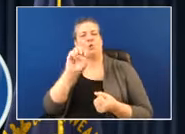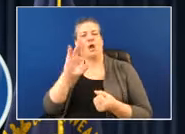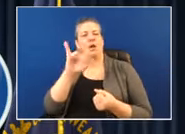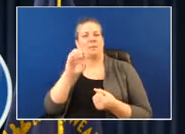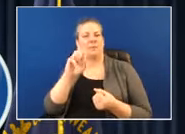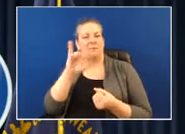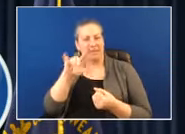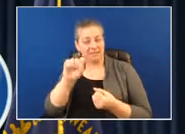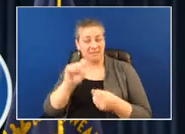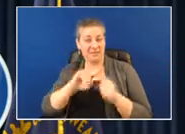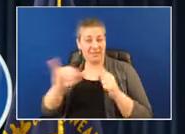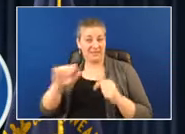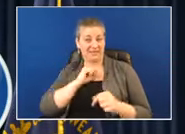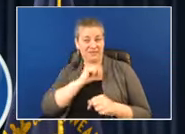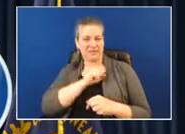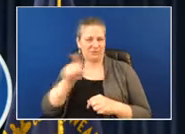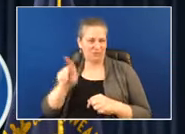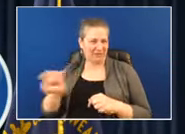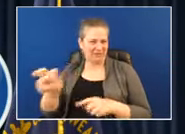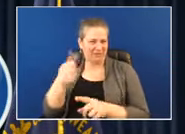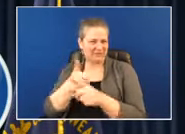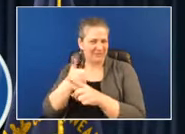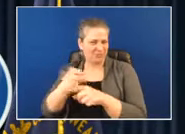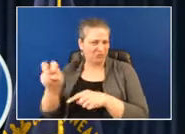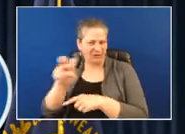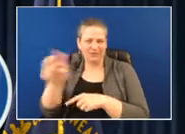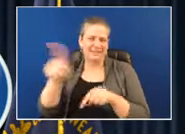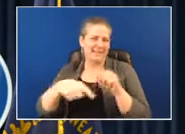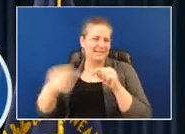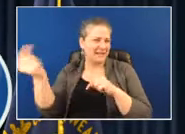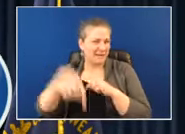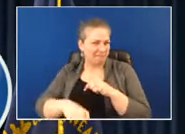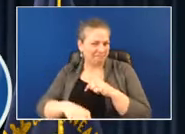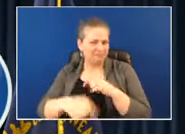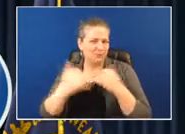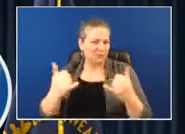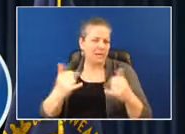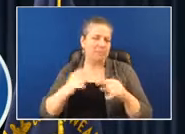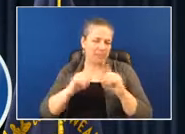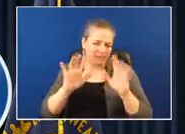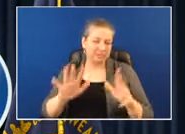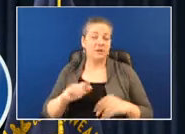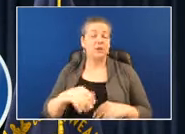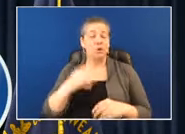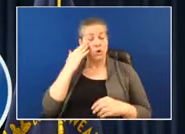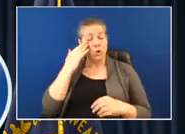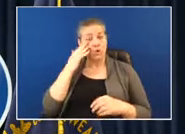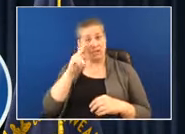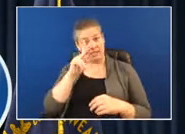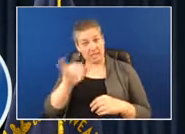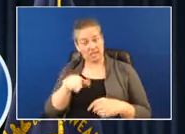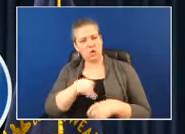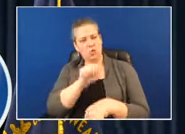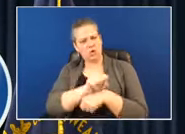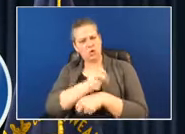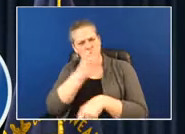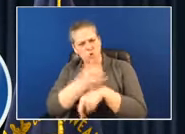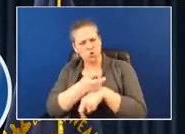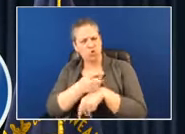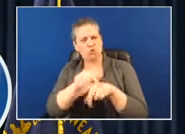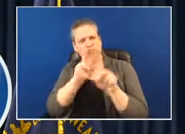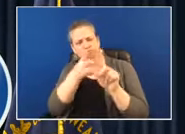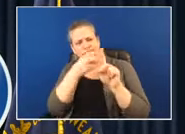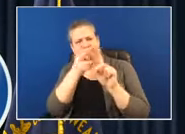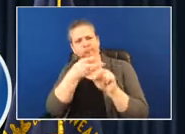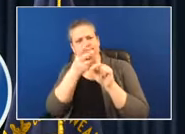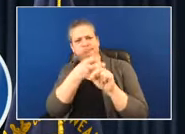senator's traveling today and is unable to be with us. Like other states, Kentucky is working hard to attract and retain more nurses.